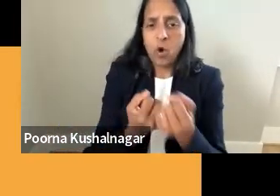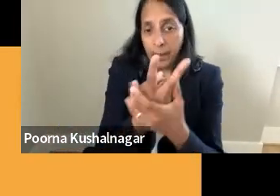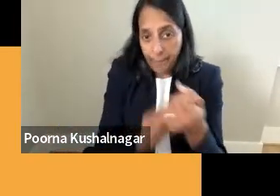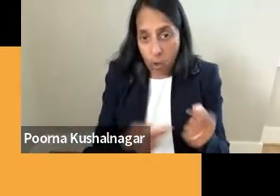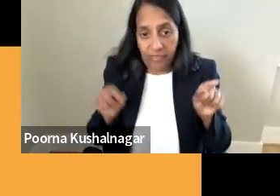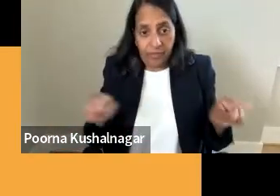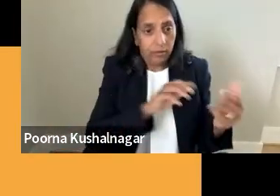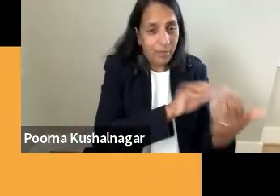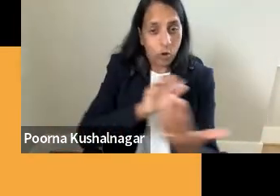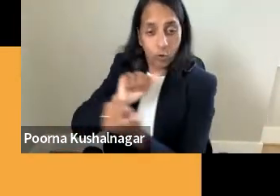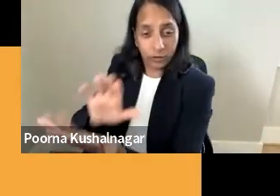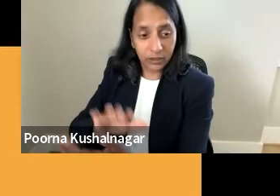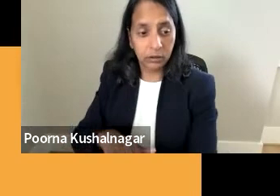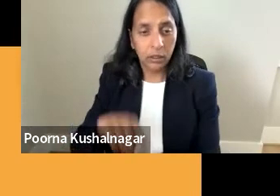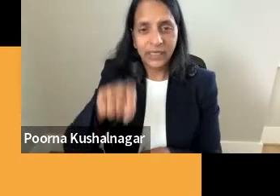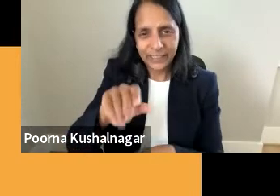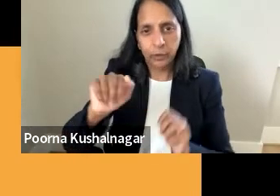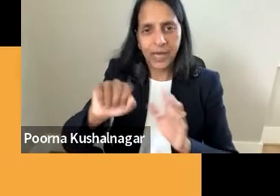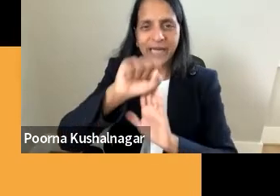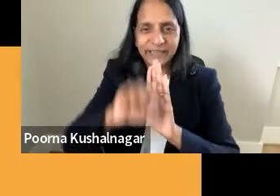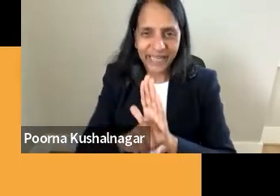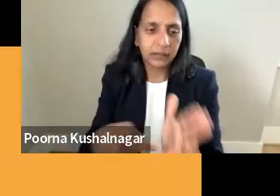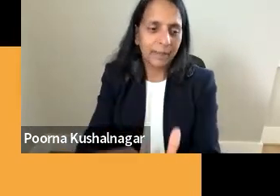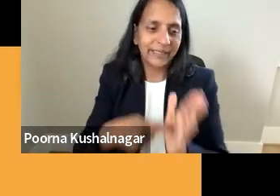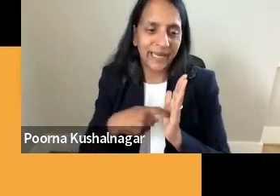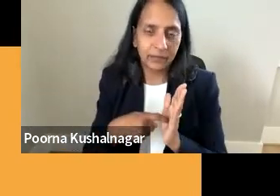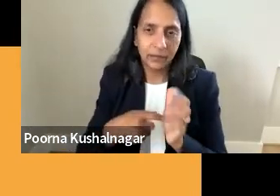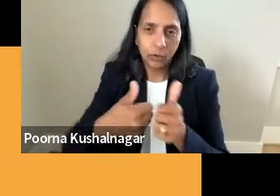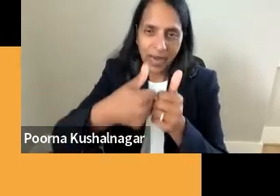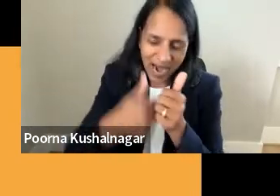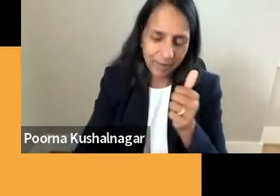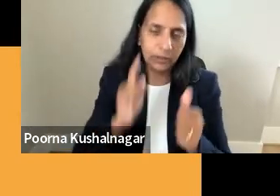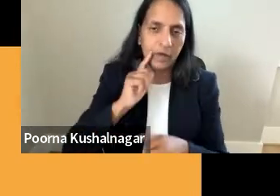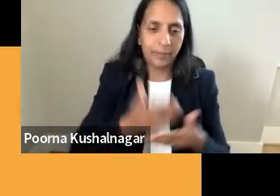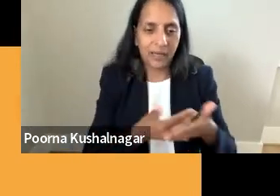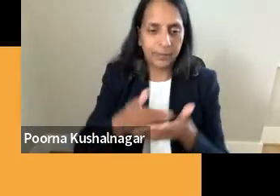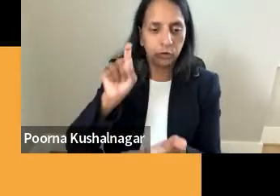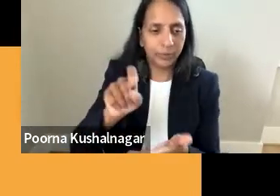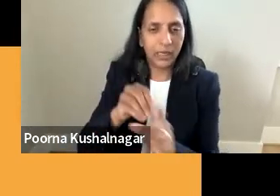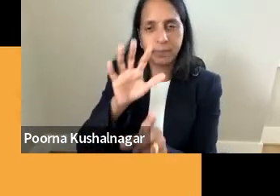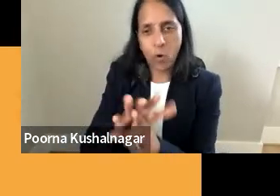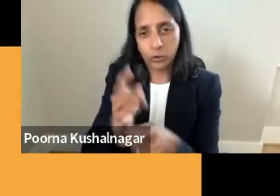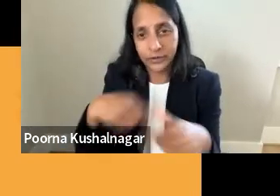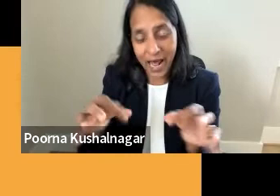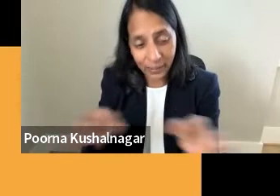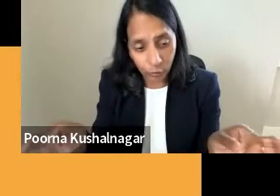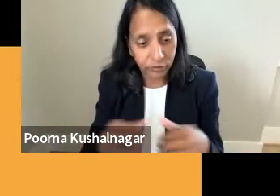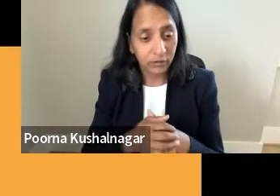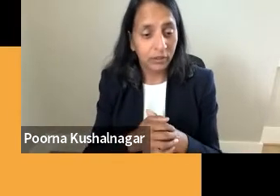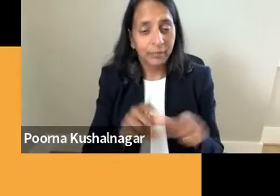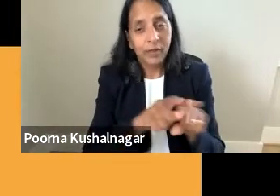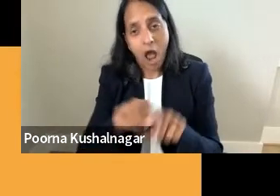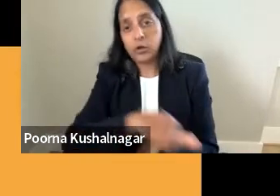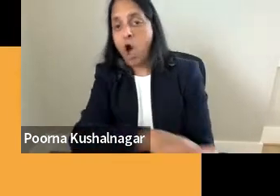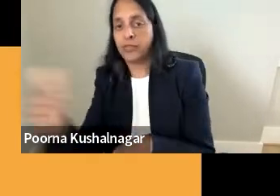feel excluded and then left out. To support both approaches, there has to be a state mandate that every deaf child